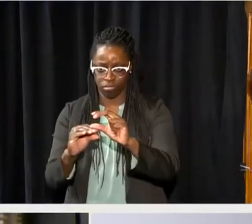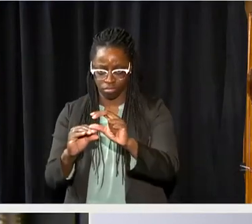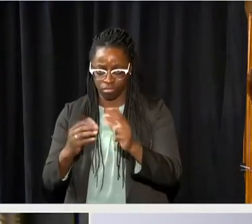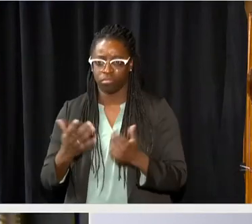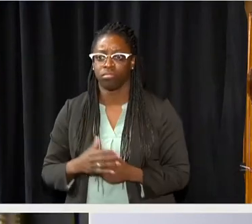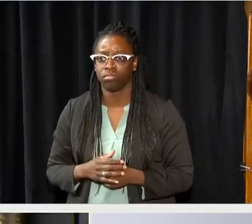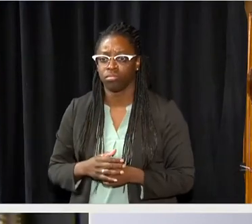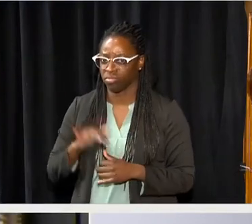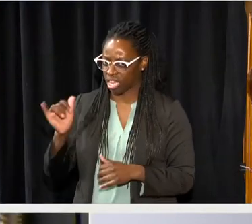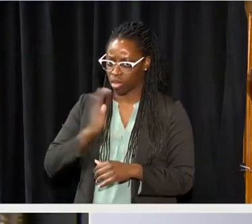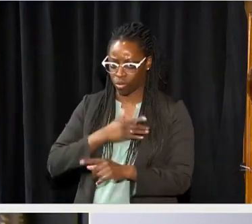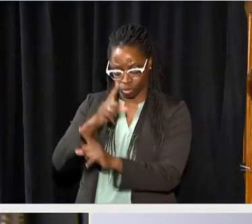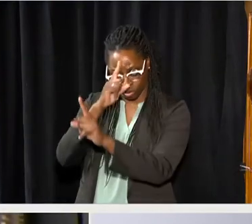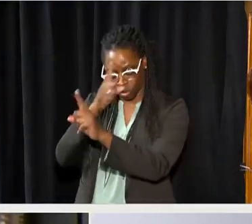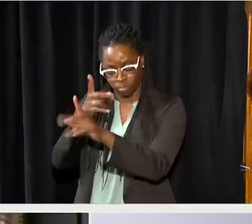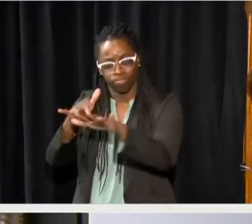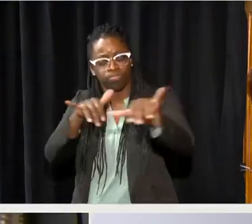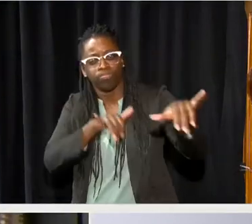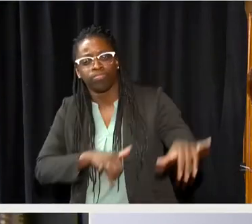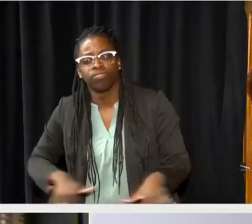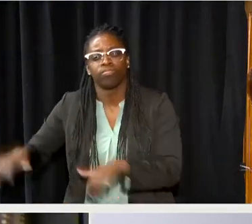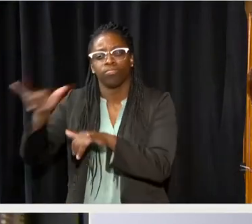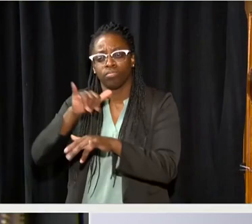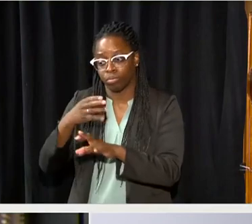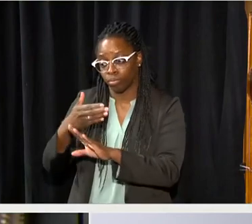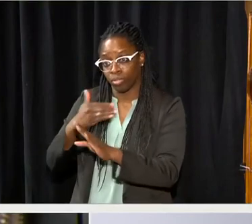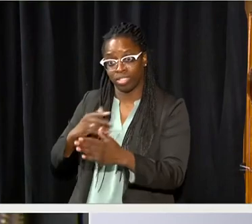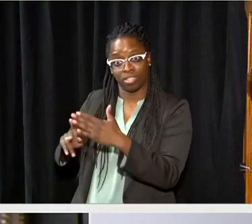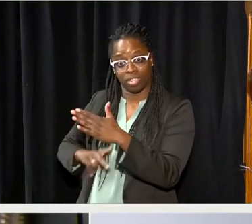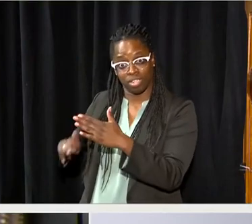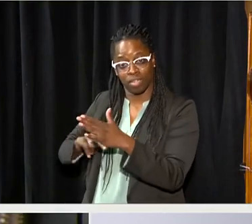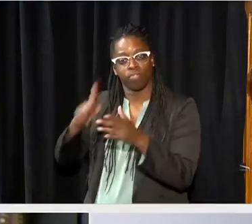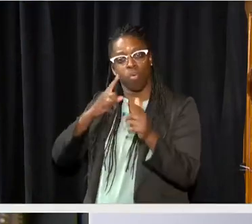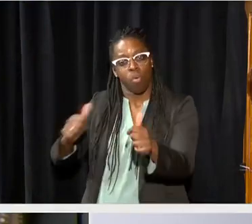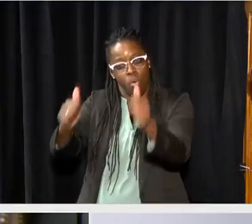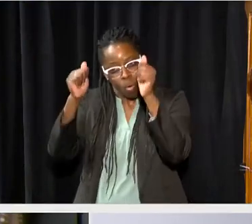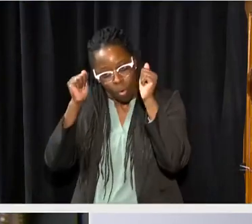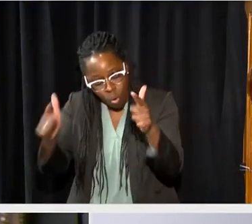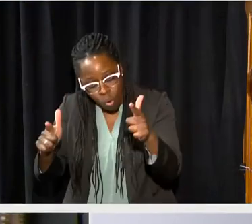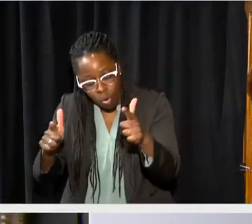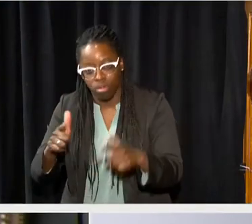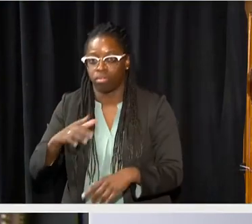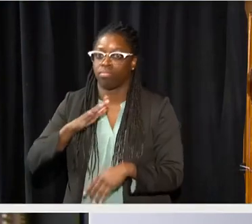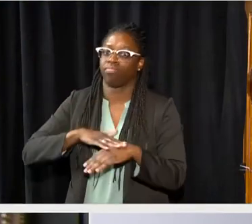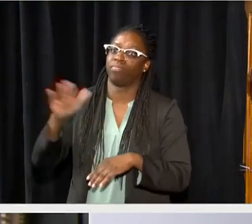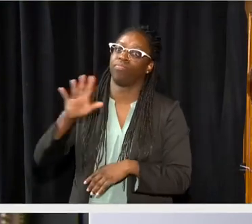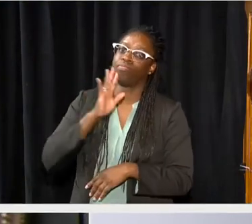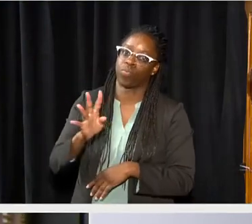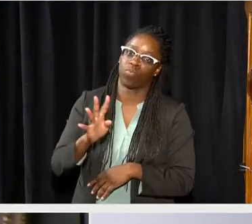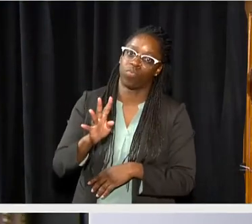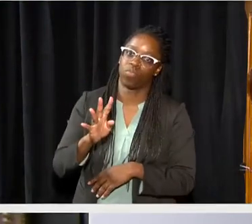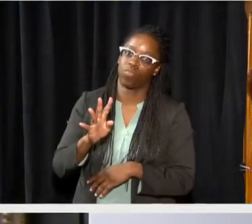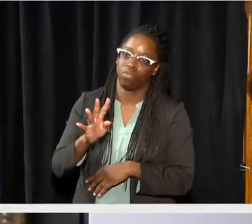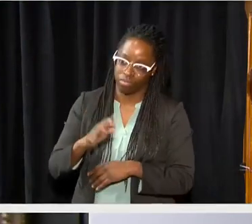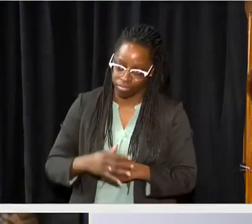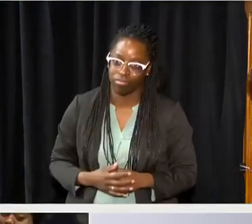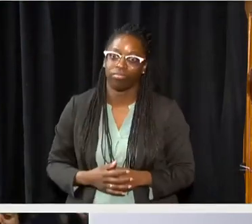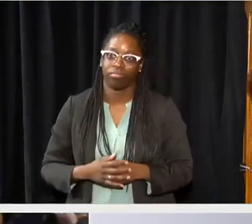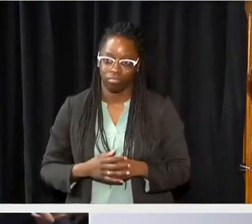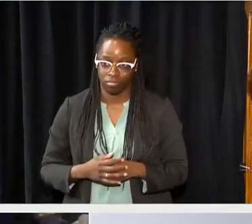Let's have universal pre-K for every four-year-old in Massachusetts.